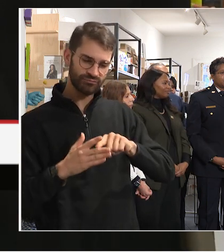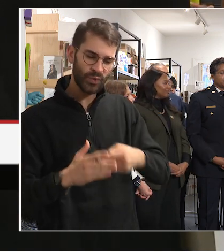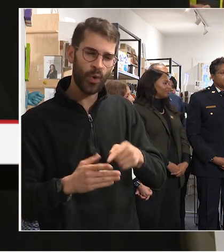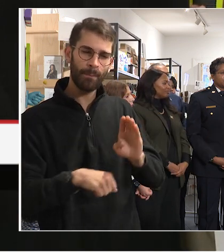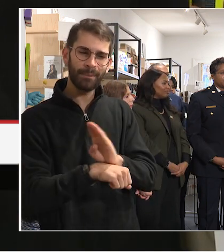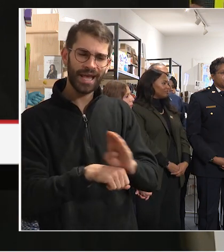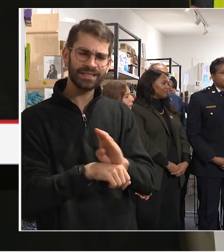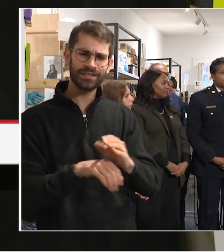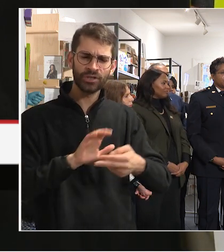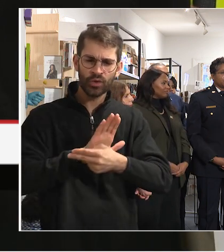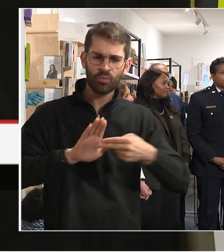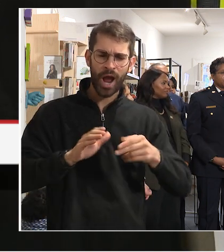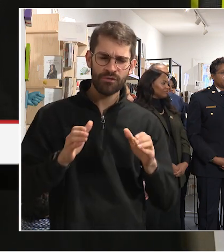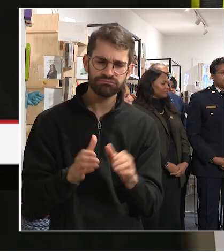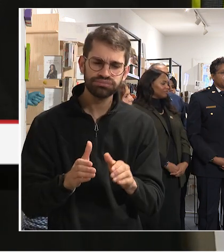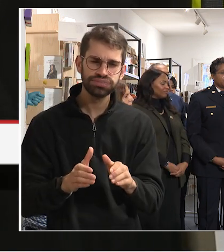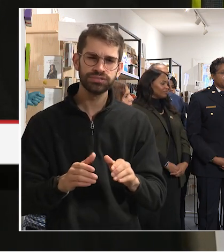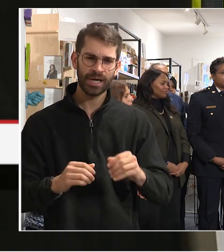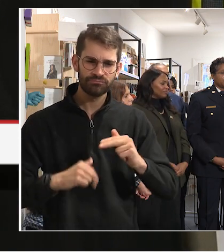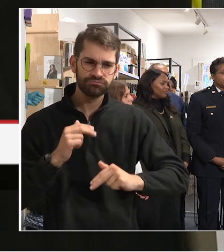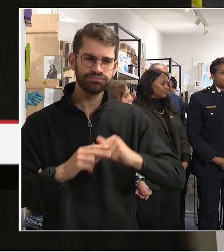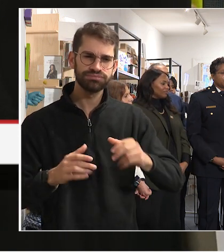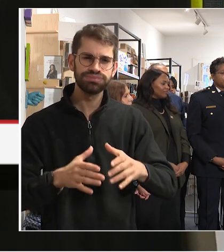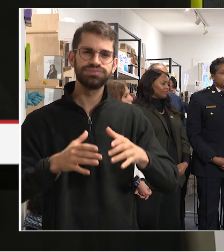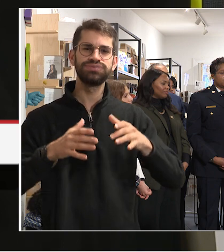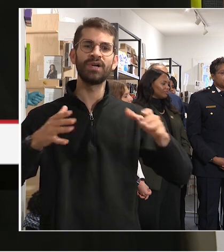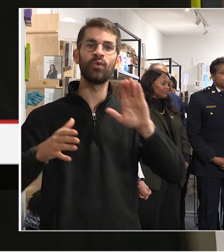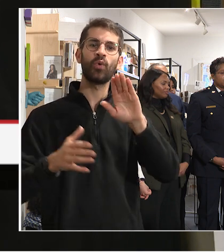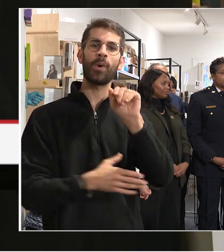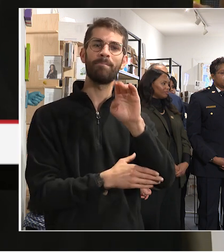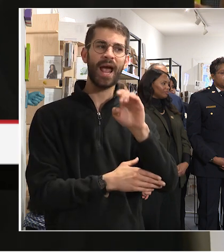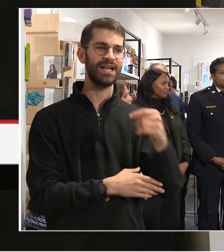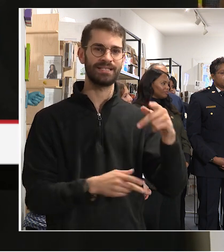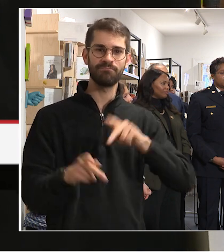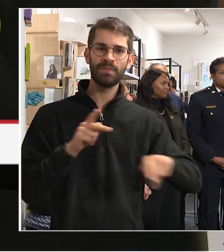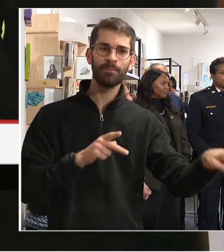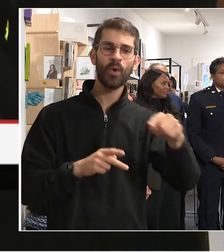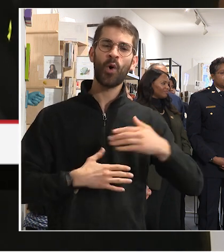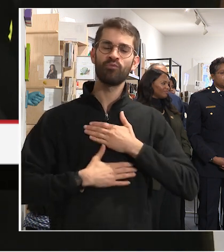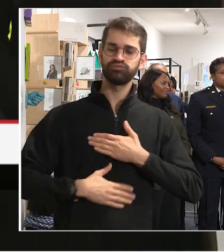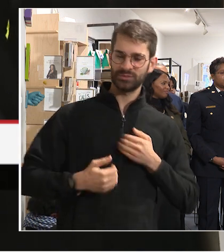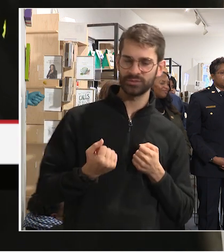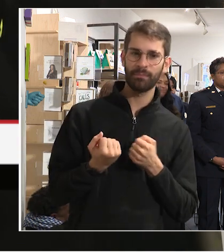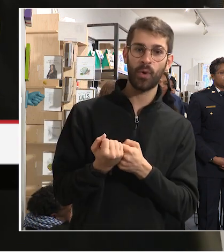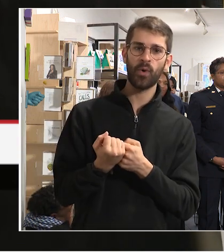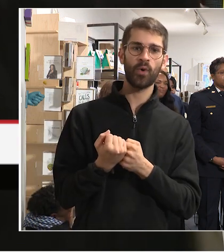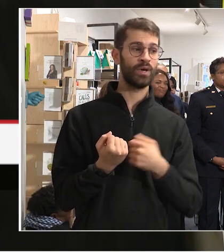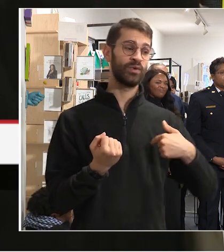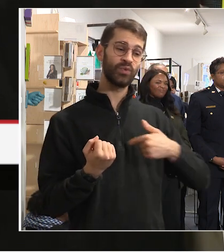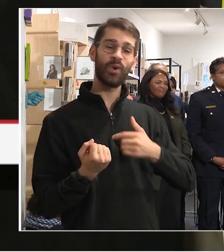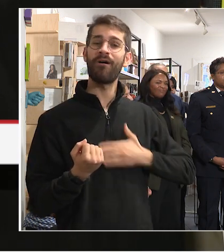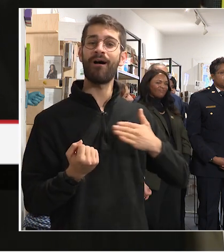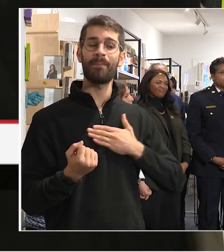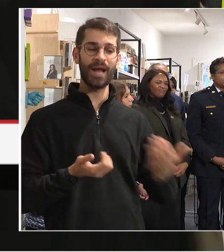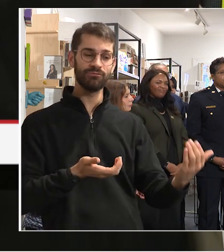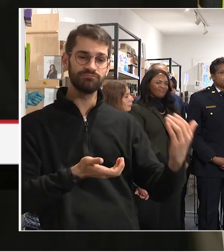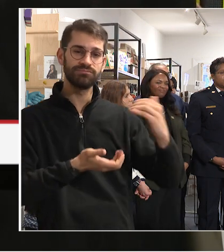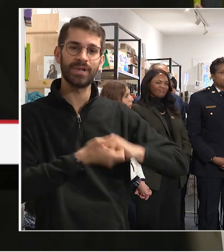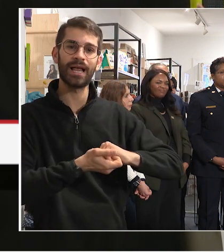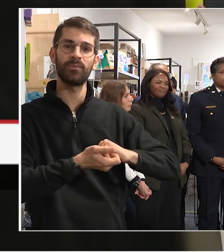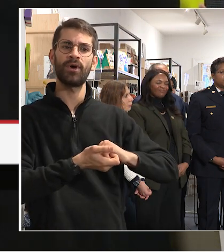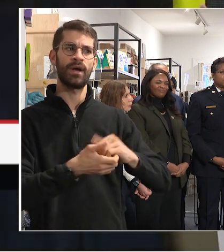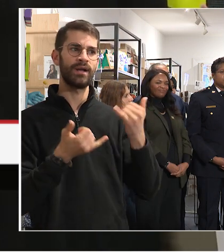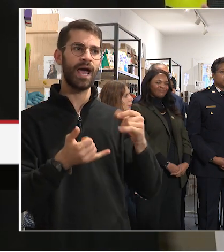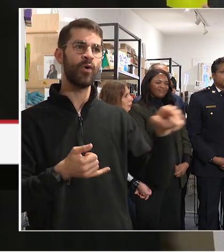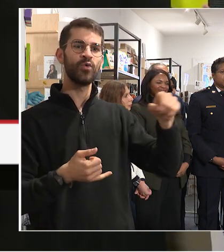a loyal customer base. And we are really proud to have been a part of it. And now that you have 6